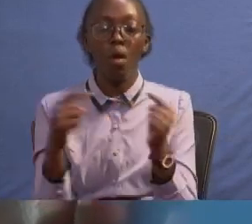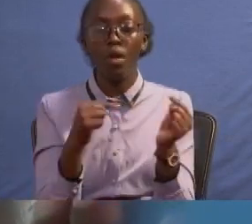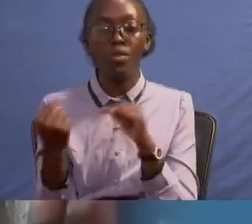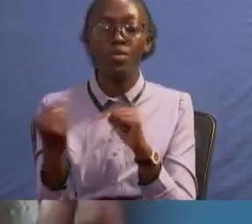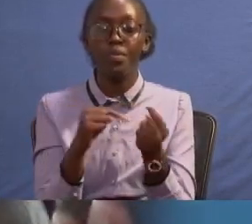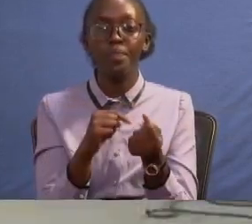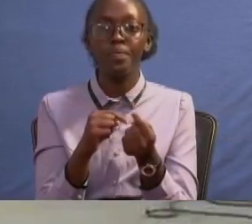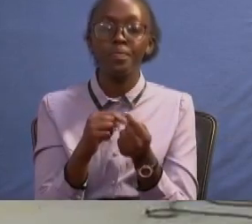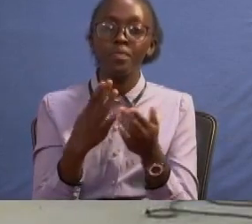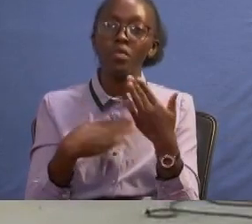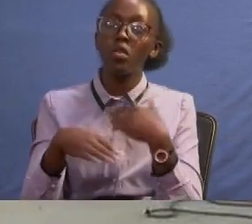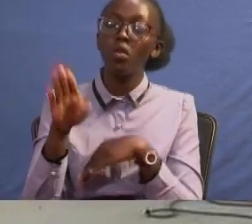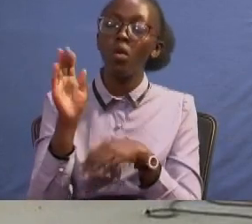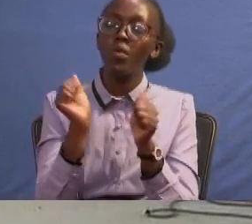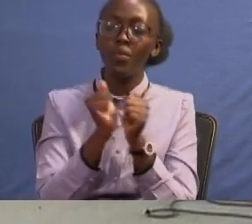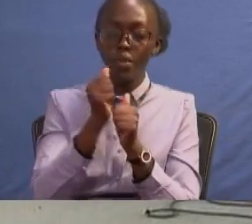God, in his own wisdom,